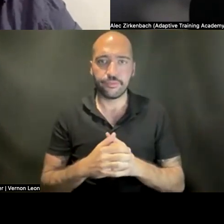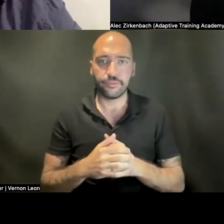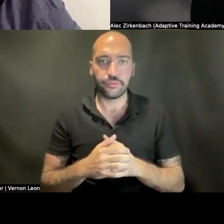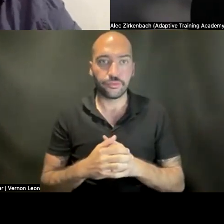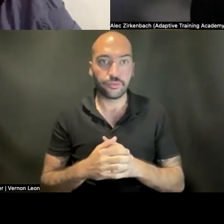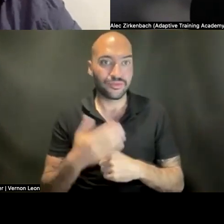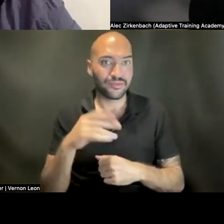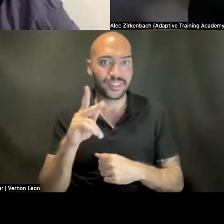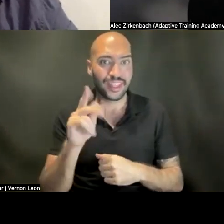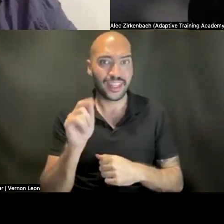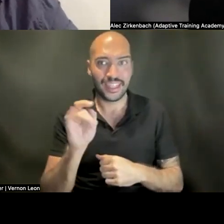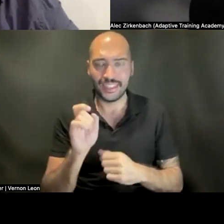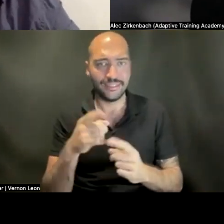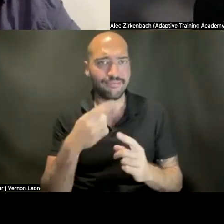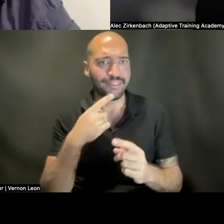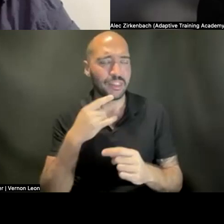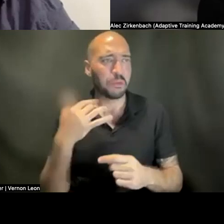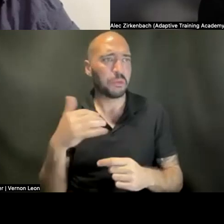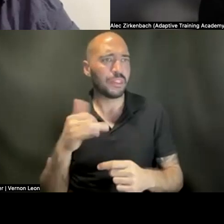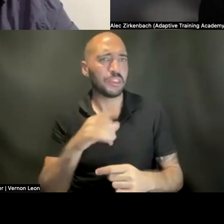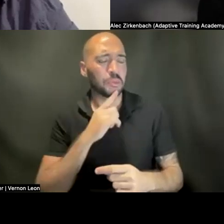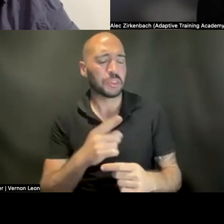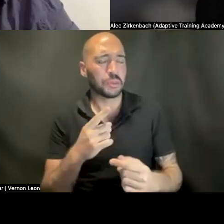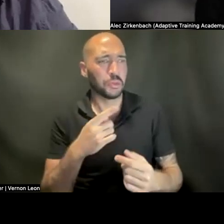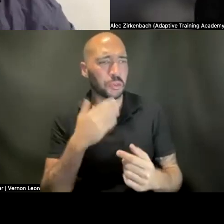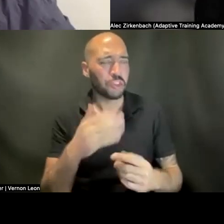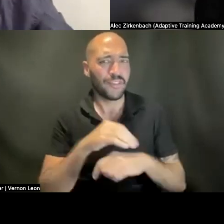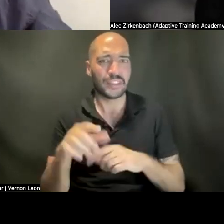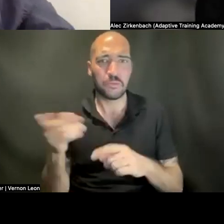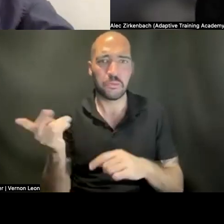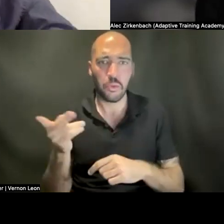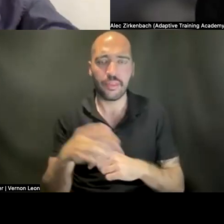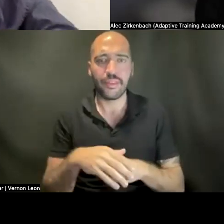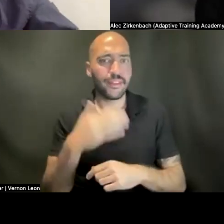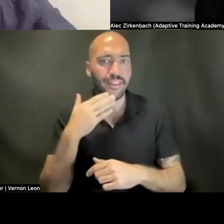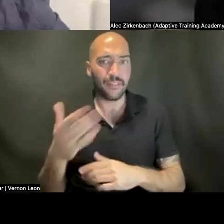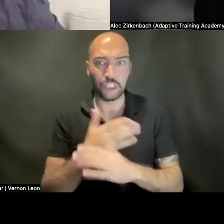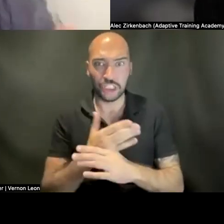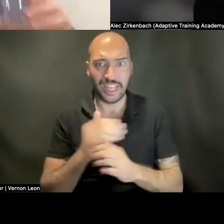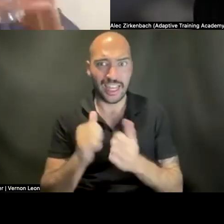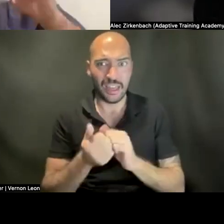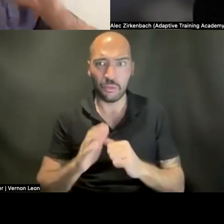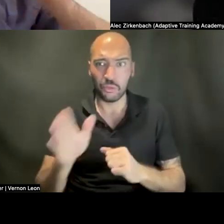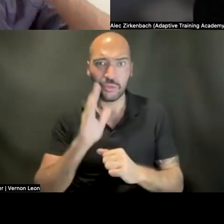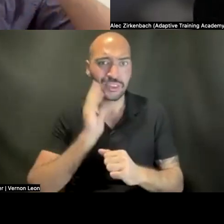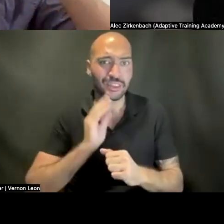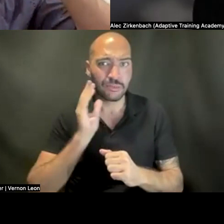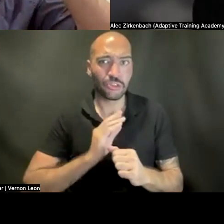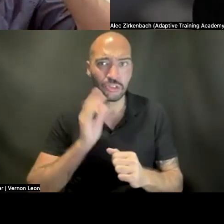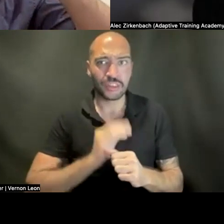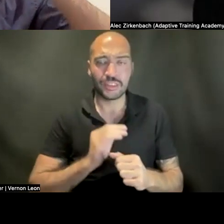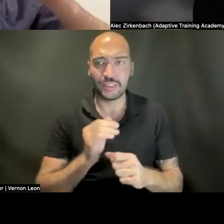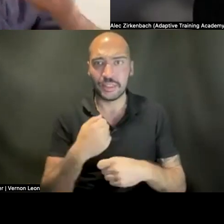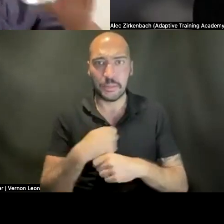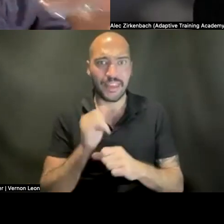This is Katie. That's really sound advice from both of you. Thank you for sharing kind of how your experiences were kind of making